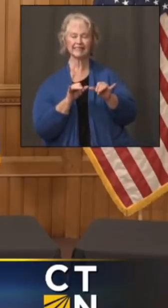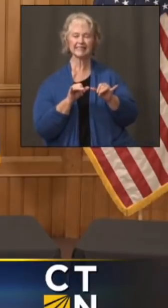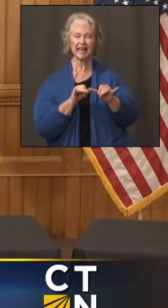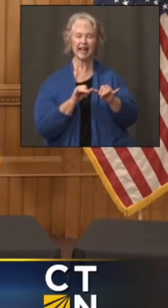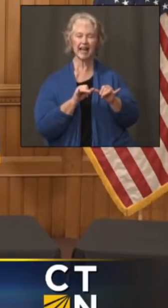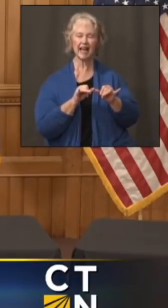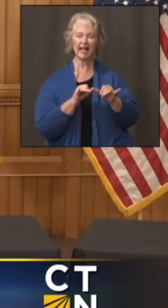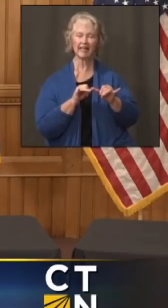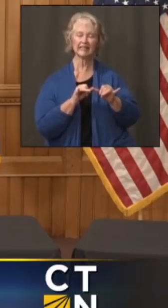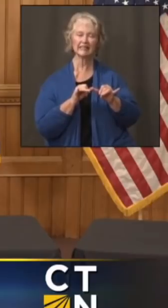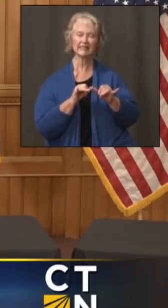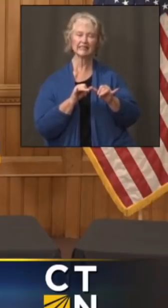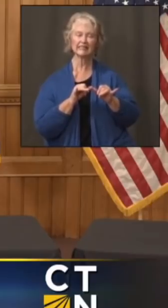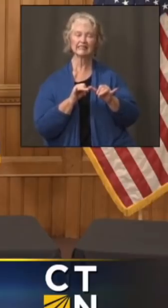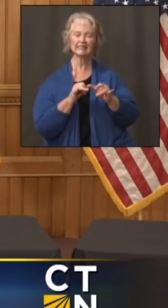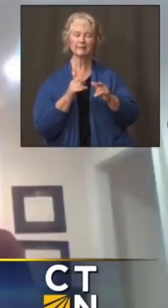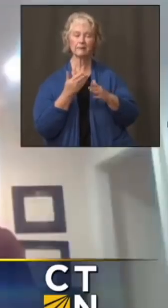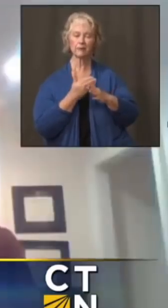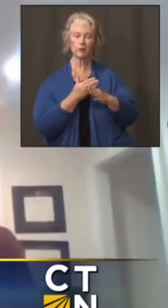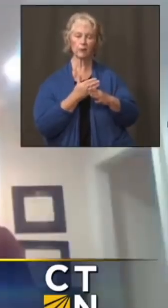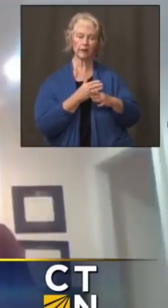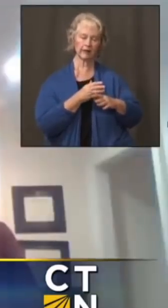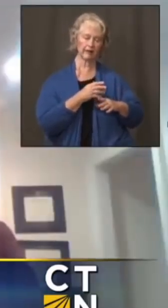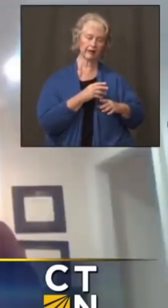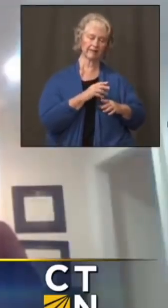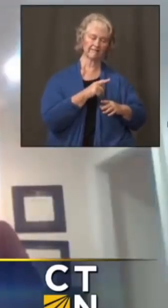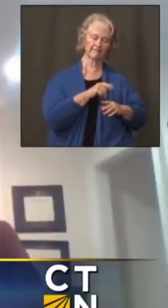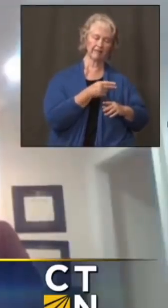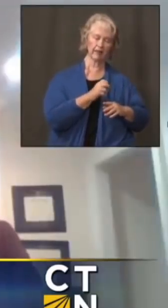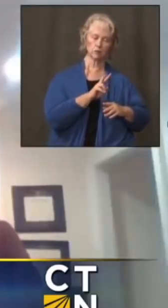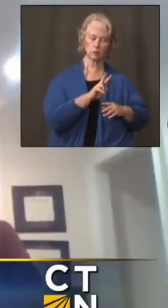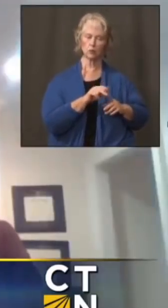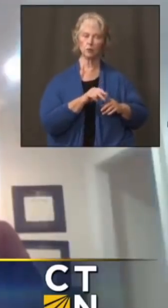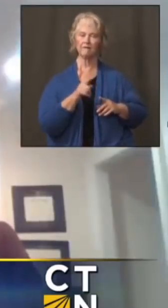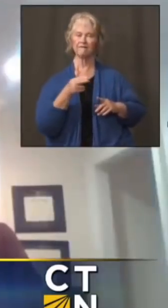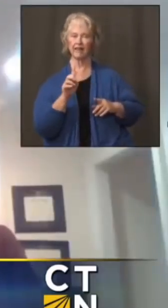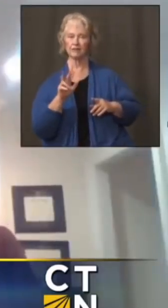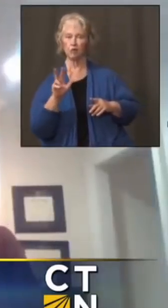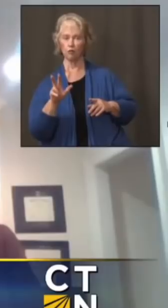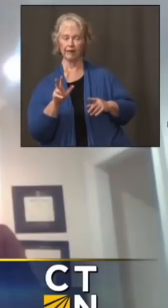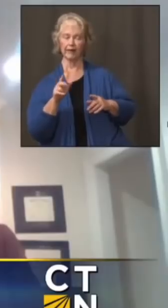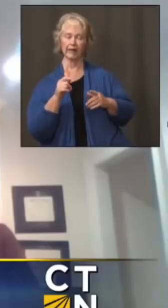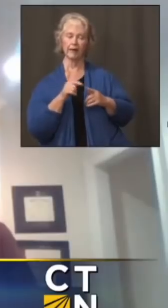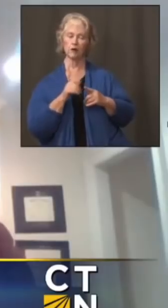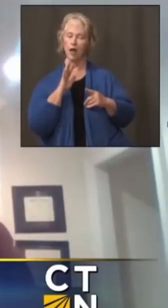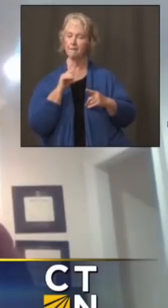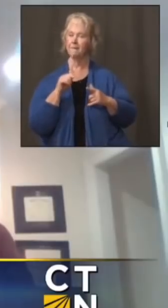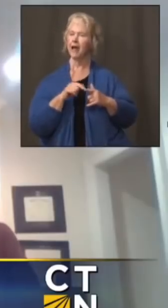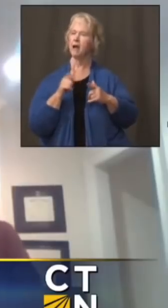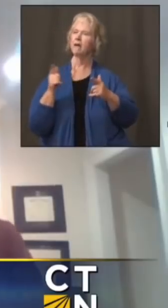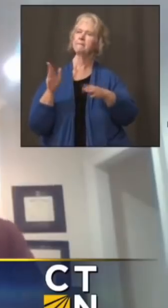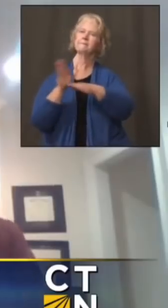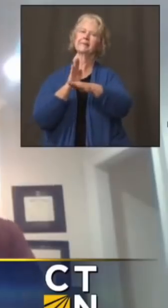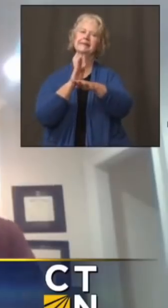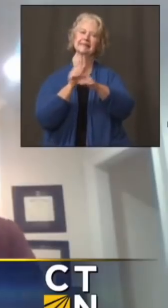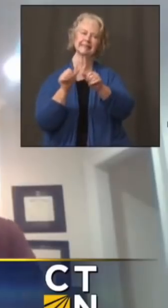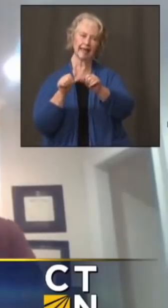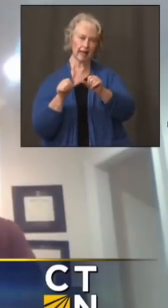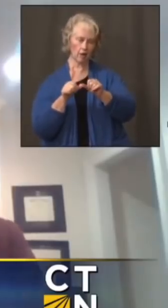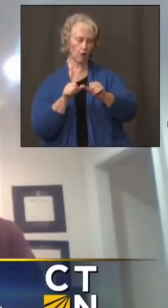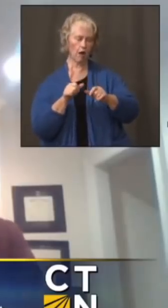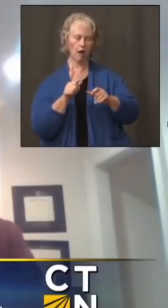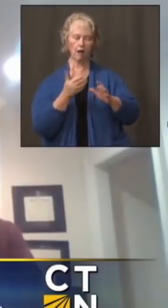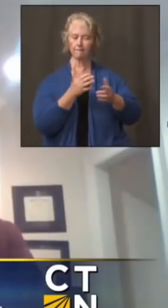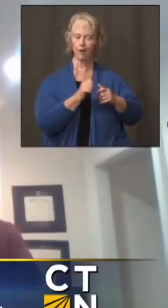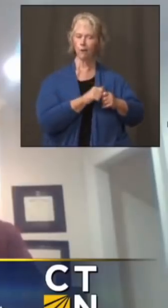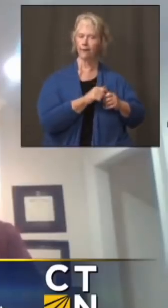particular, this distinction between gatherings at a place of business or a place of commerce as opposed to the casual private gatherings that Commissioner Gifford